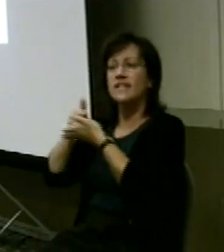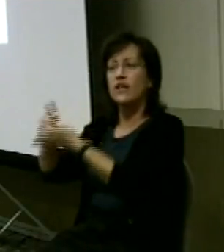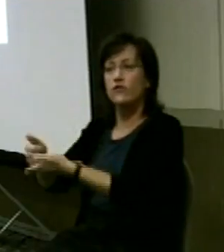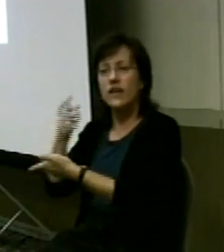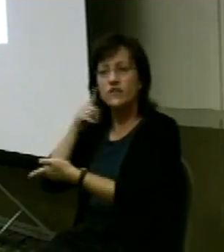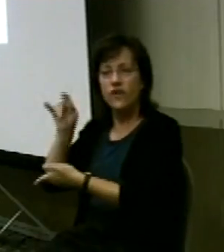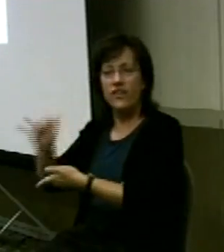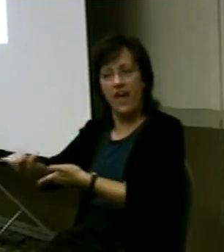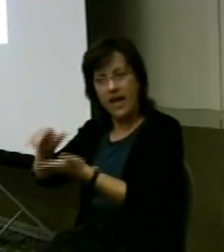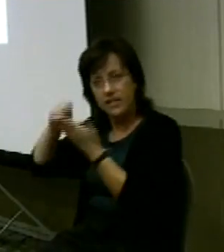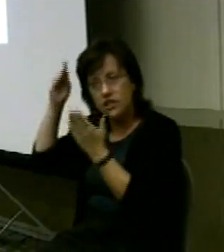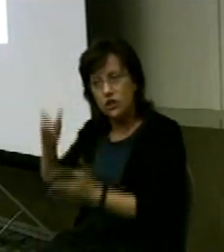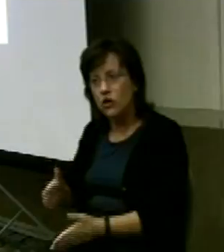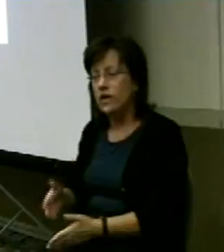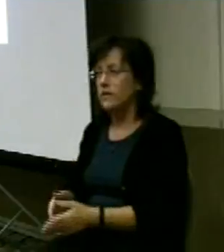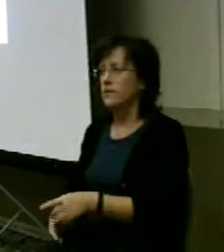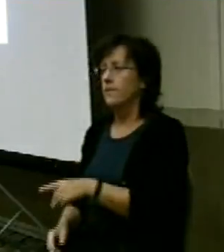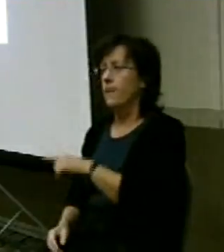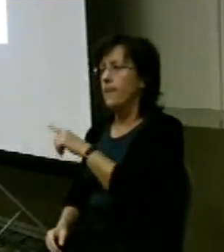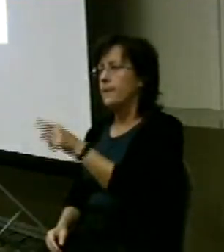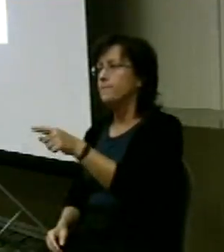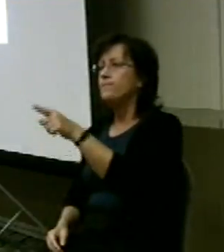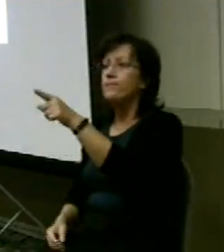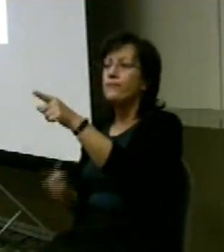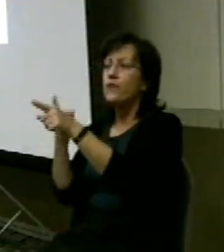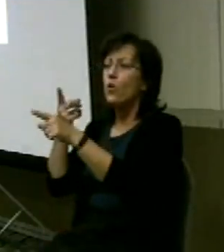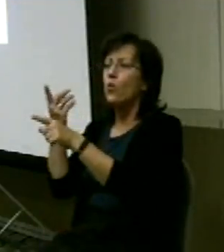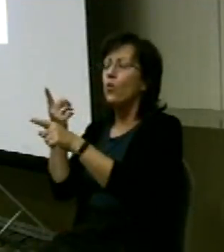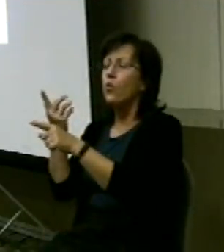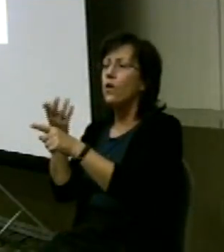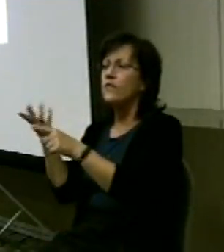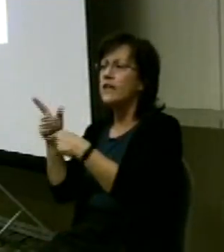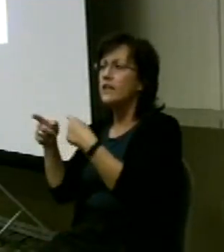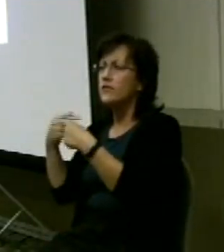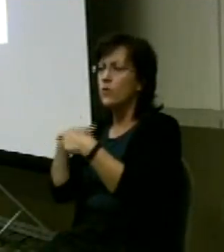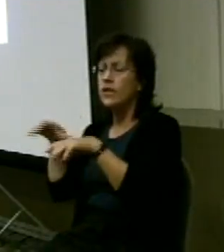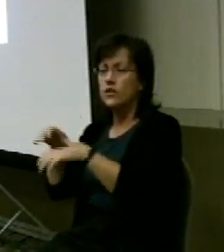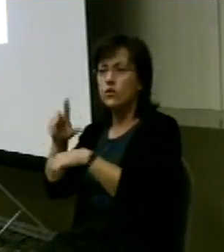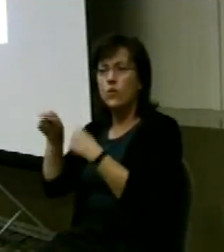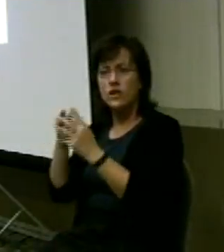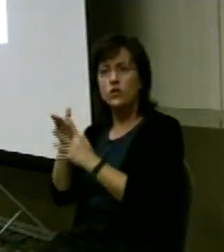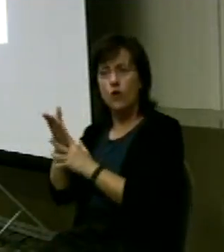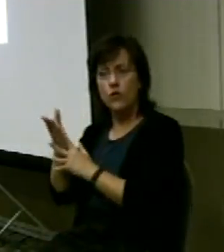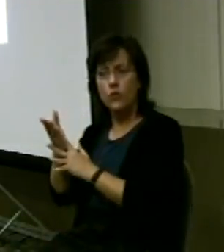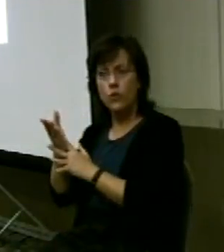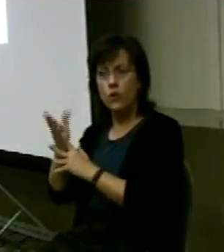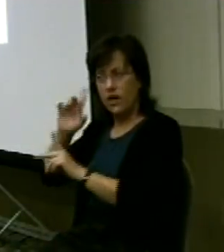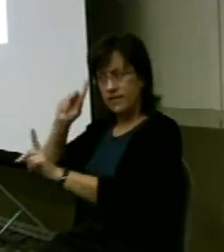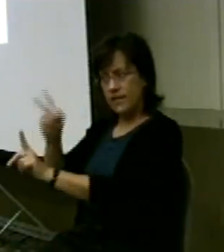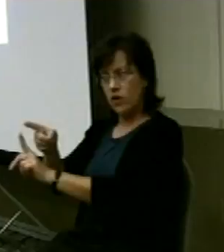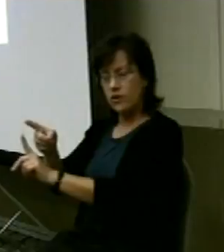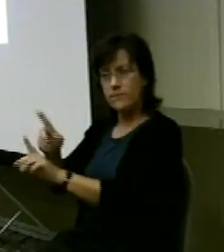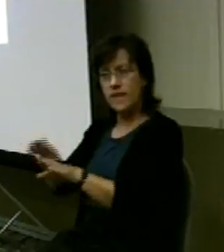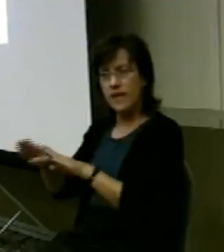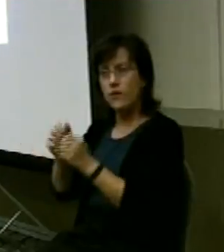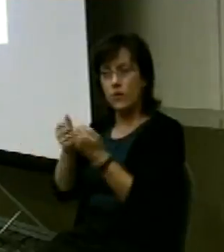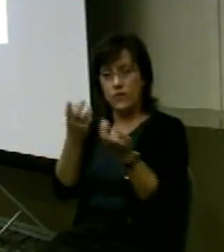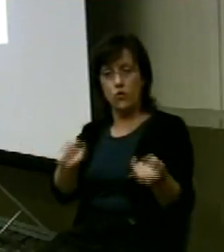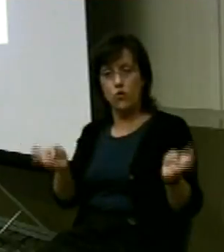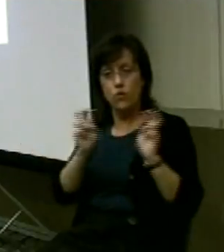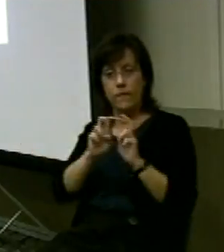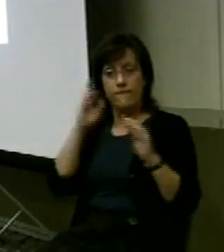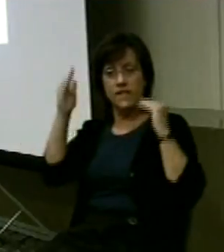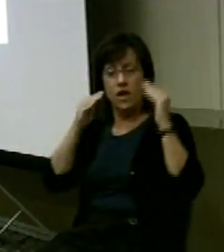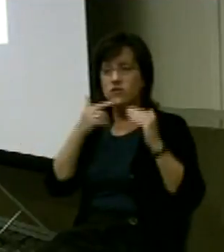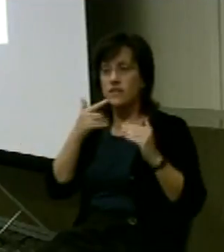Yes? That we do is, you know, when you go through a target behavior with a group of adults, you say, okay,